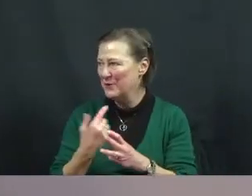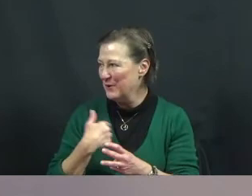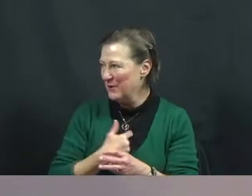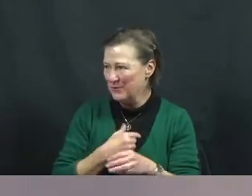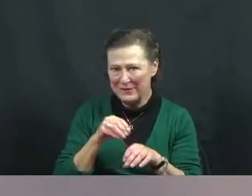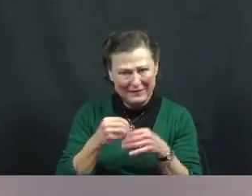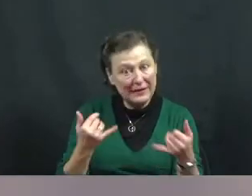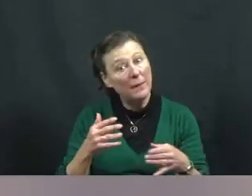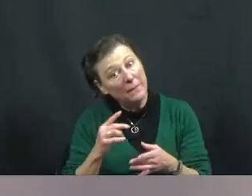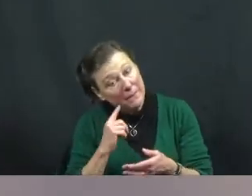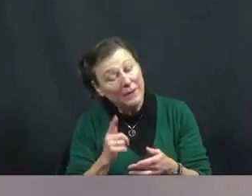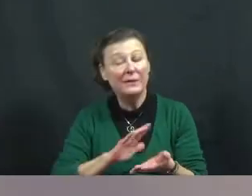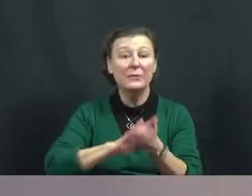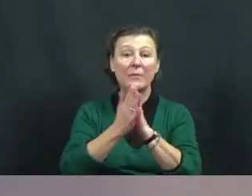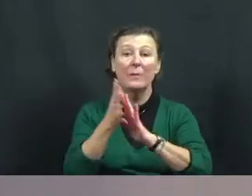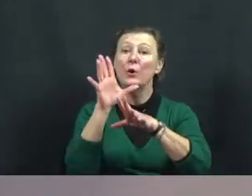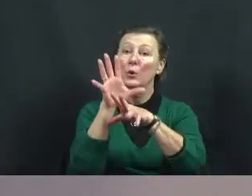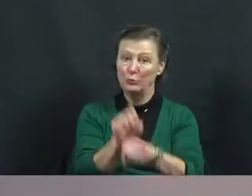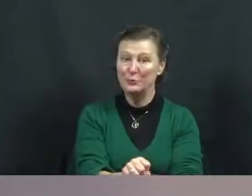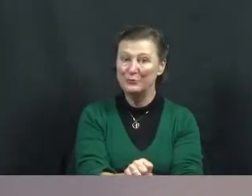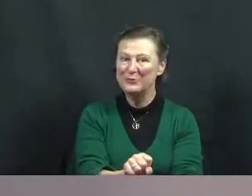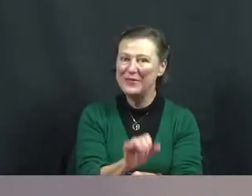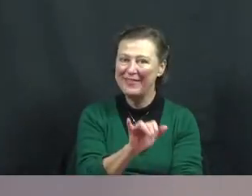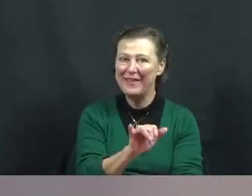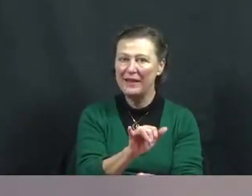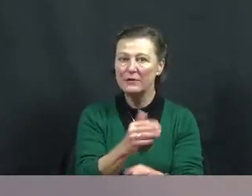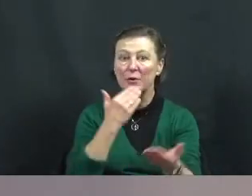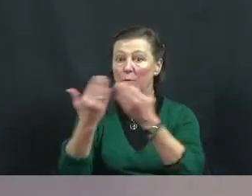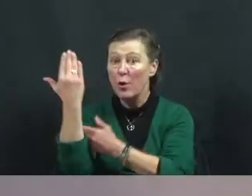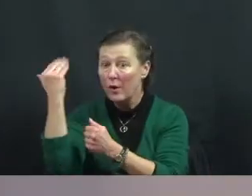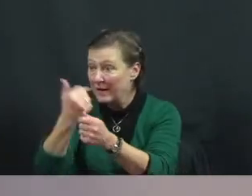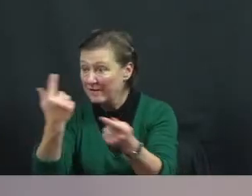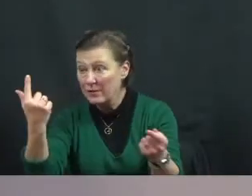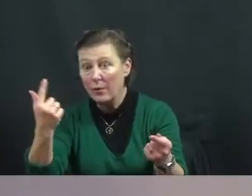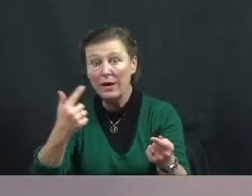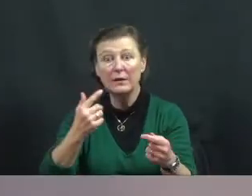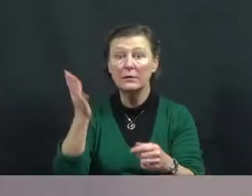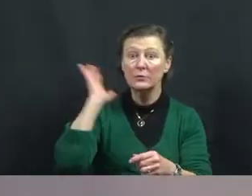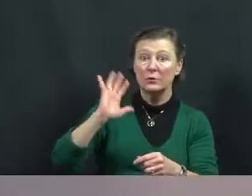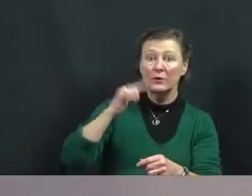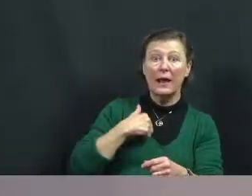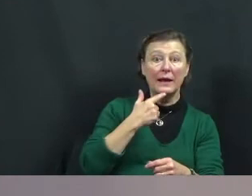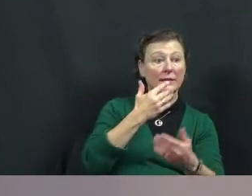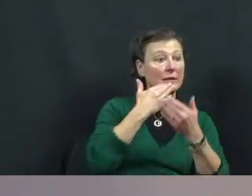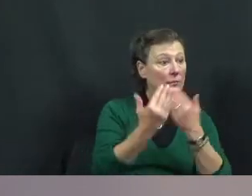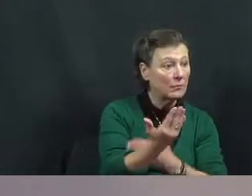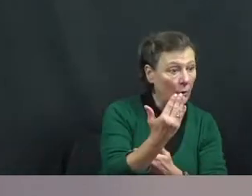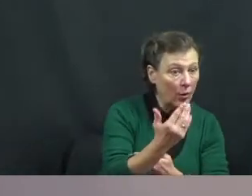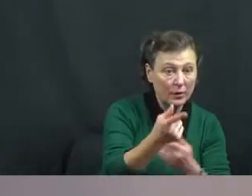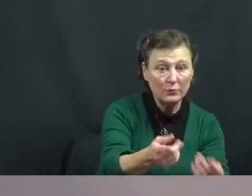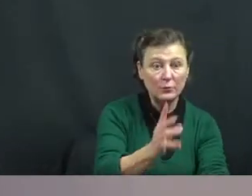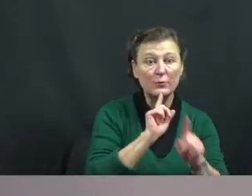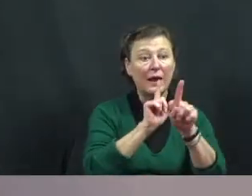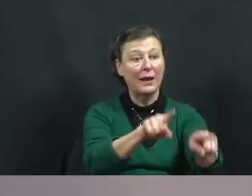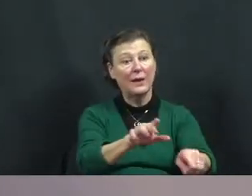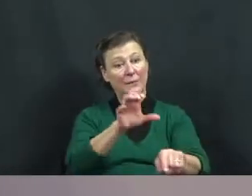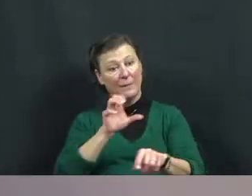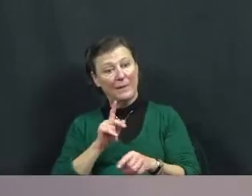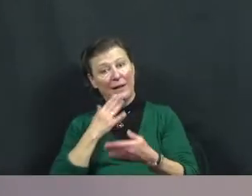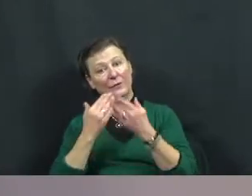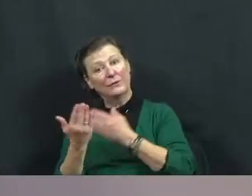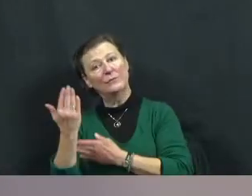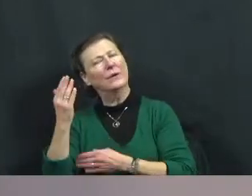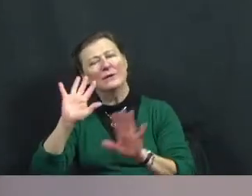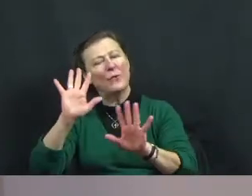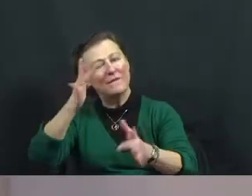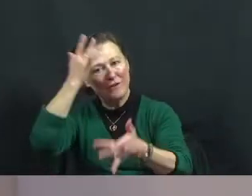used to it. Good morning to everybody. We used to say good morning, and you would say good morning back to me. Let's not forget that ritual that we once